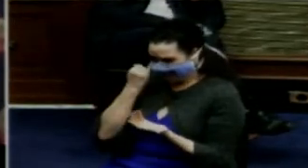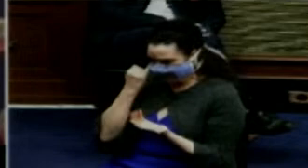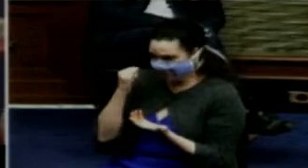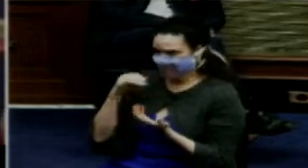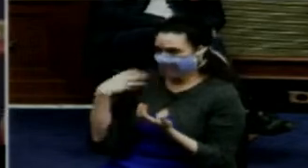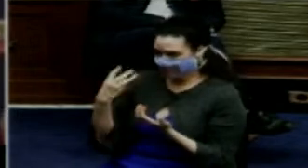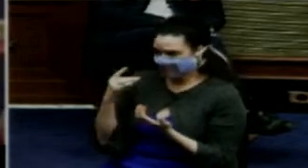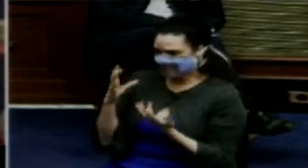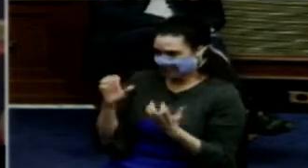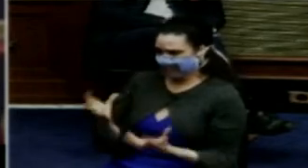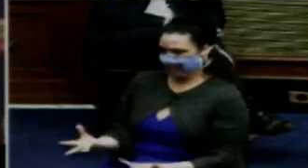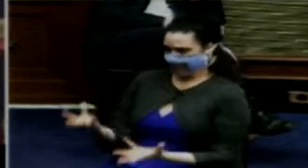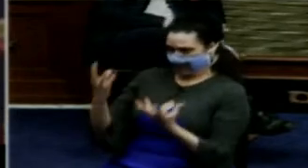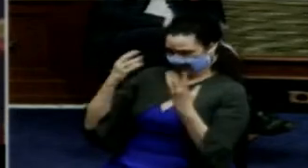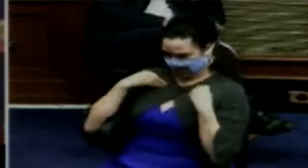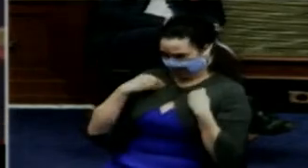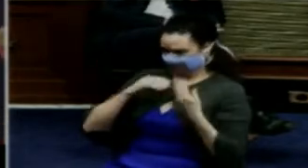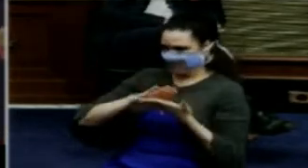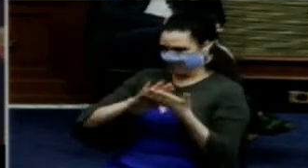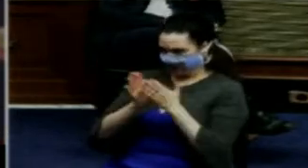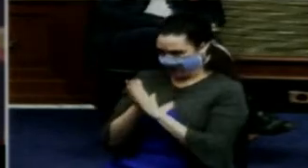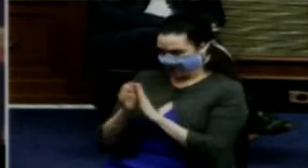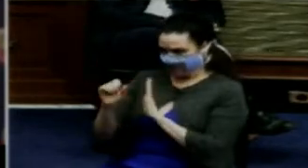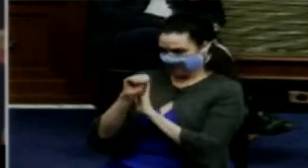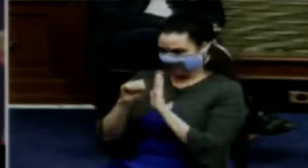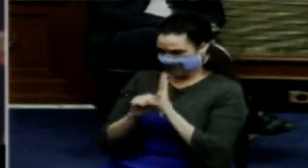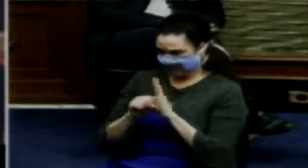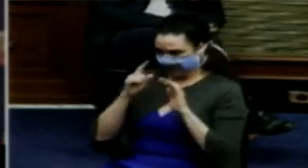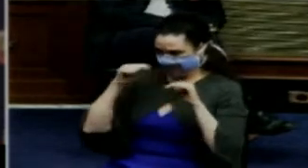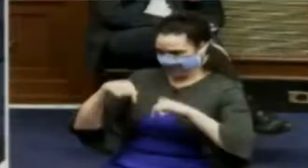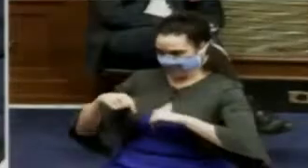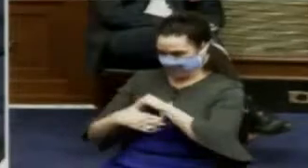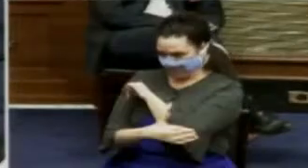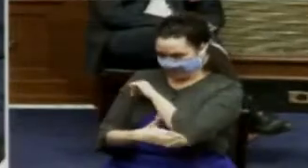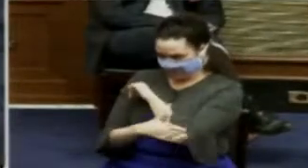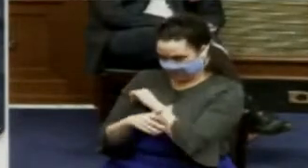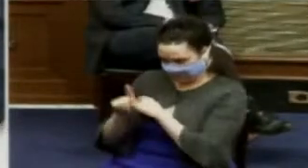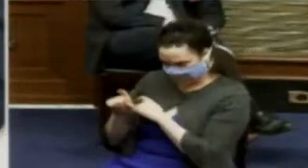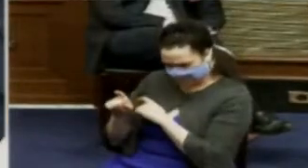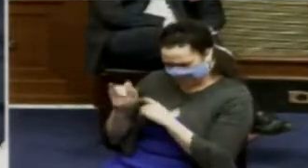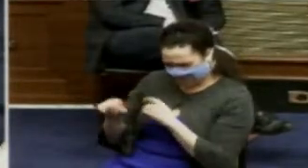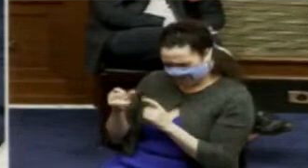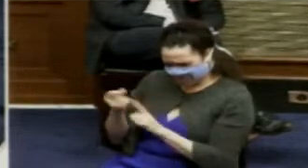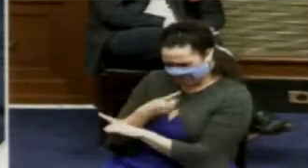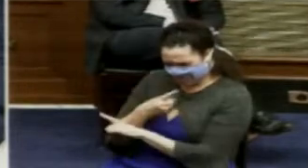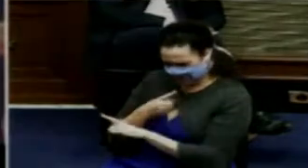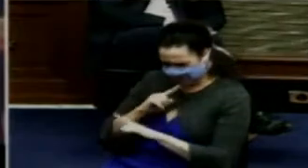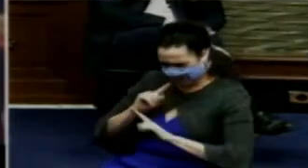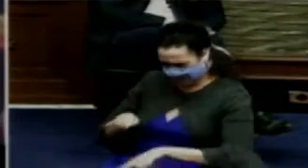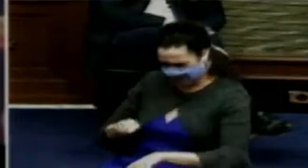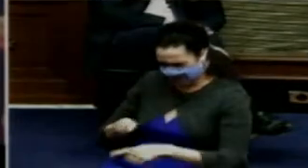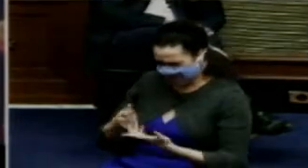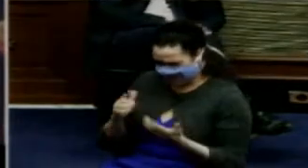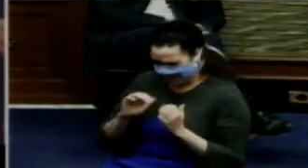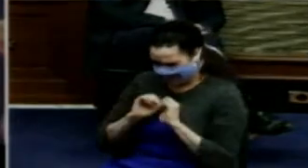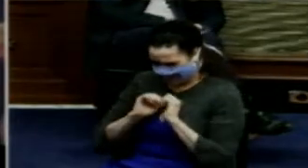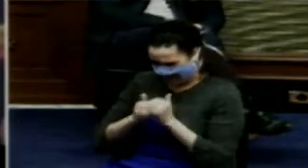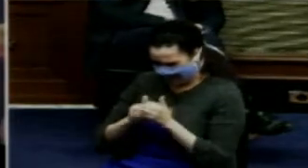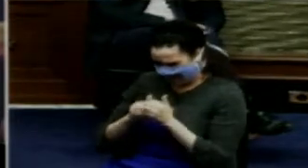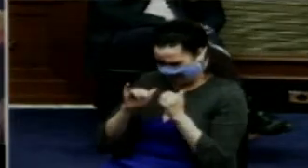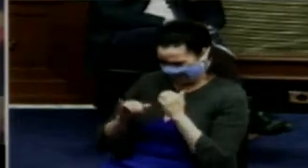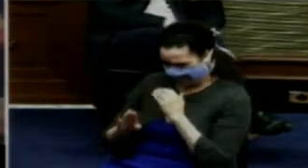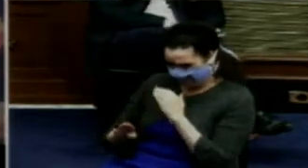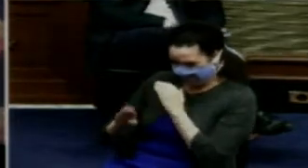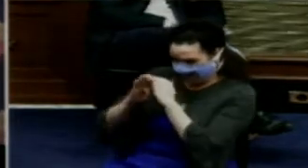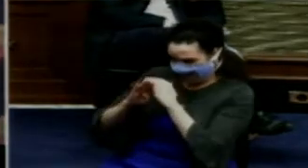state to this union? Respectfully, Congressman... And Congress's ability to pass